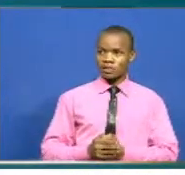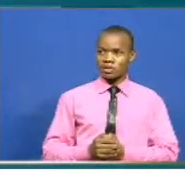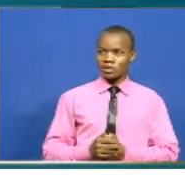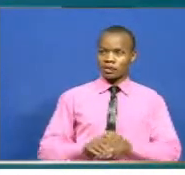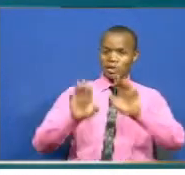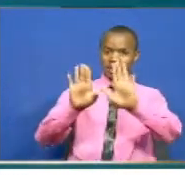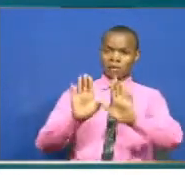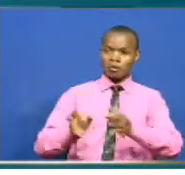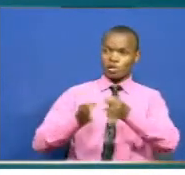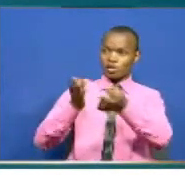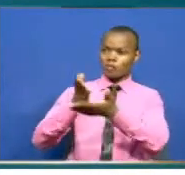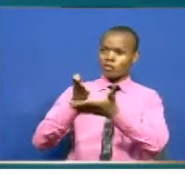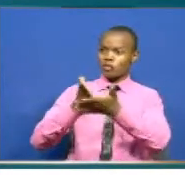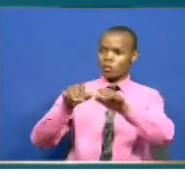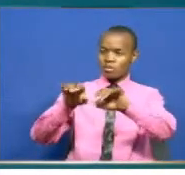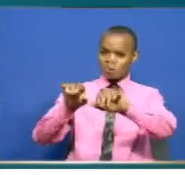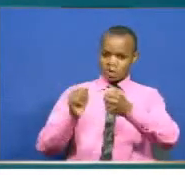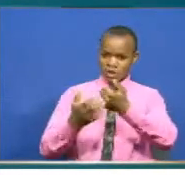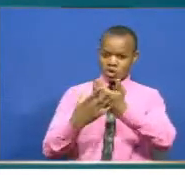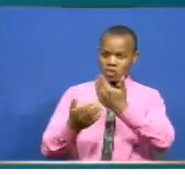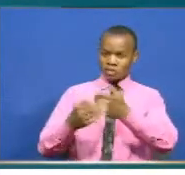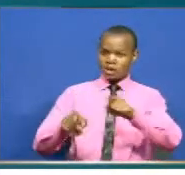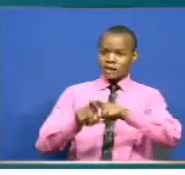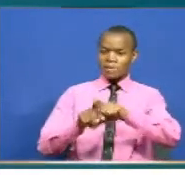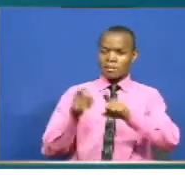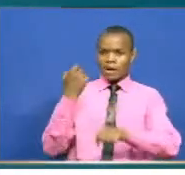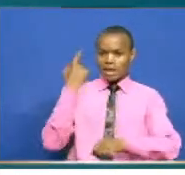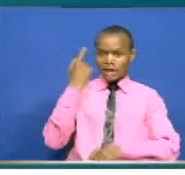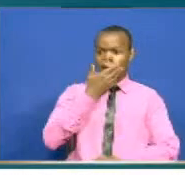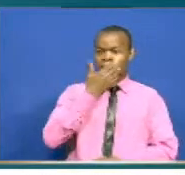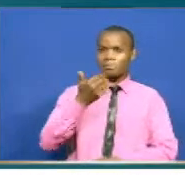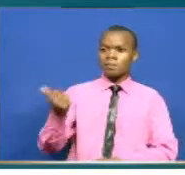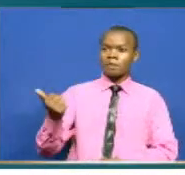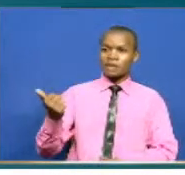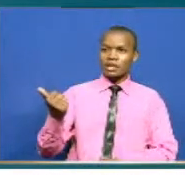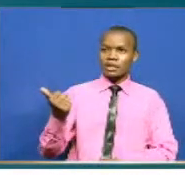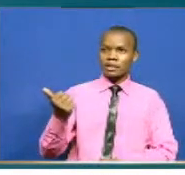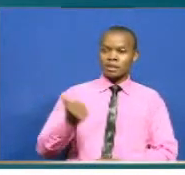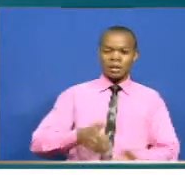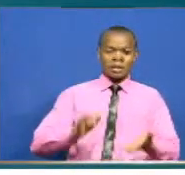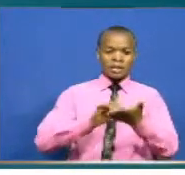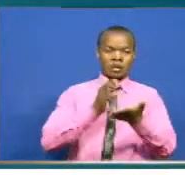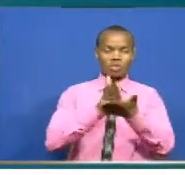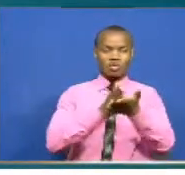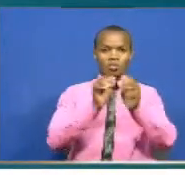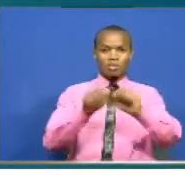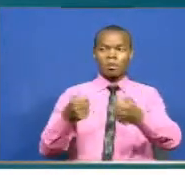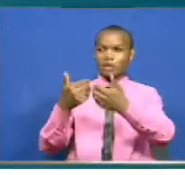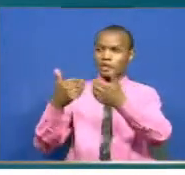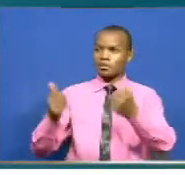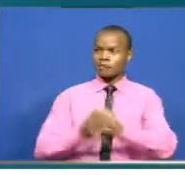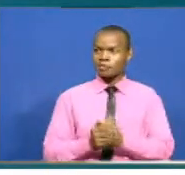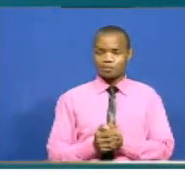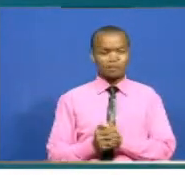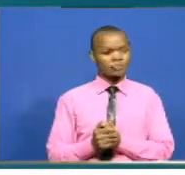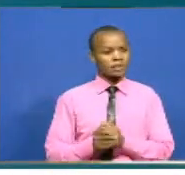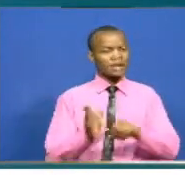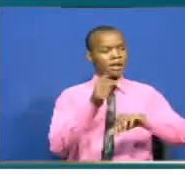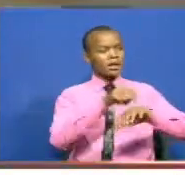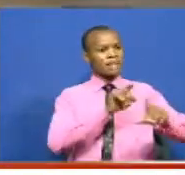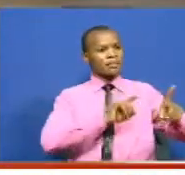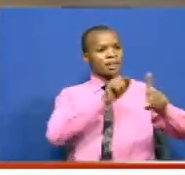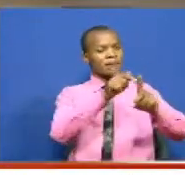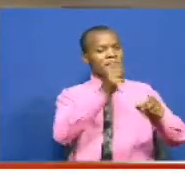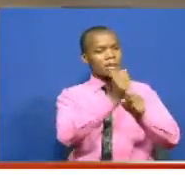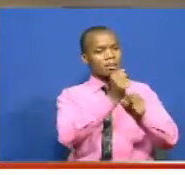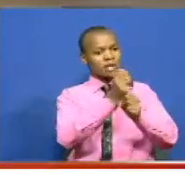leaf from there mm-hmm. and understand much better than categorize it out. All so, right. so that's as we walk towards the journey of